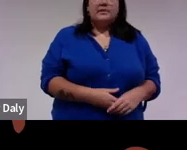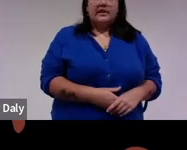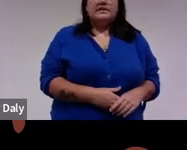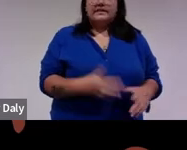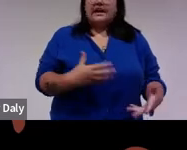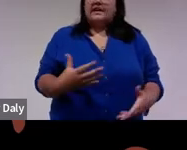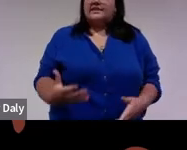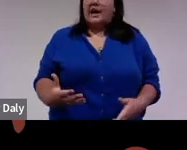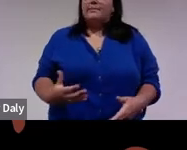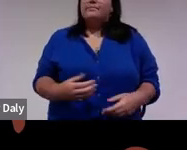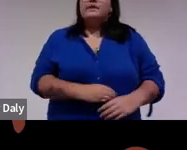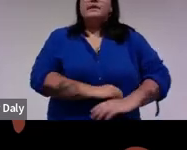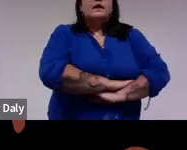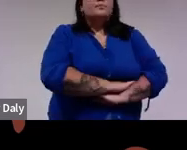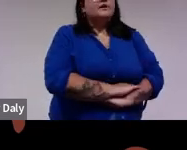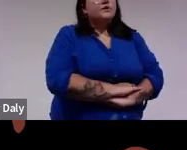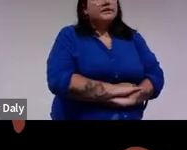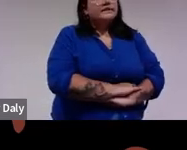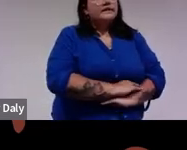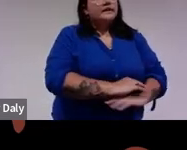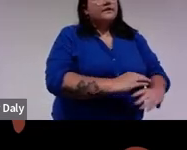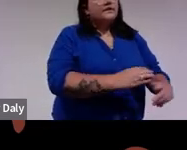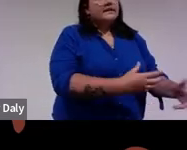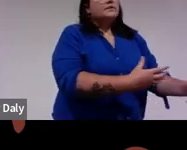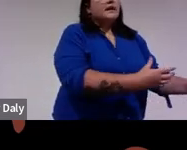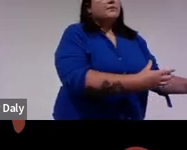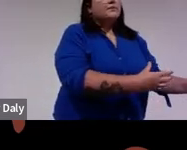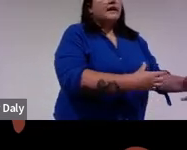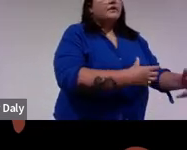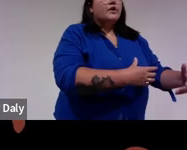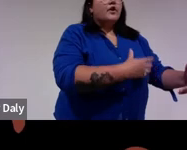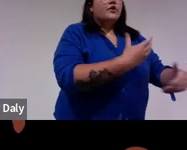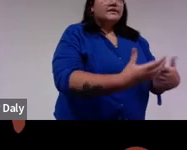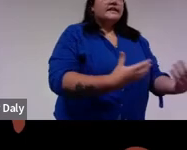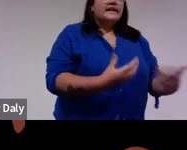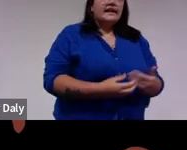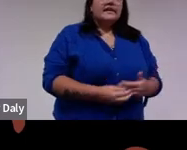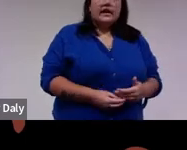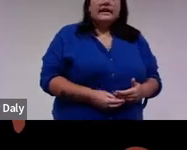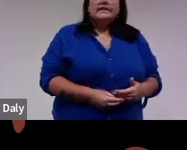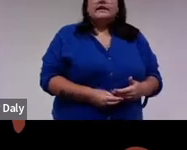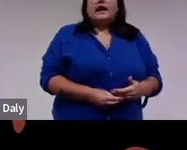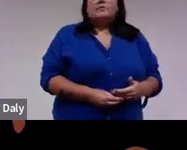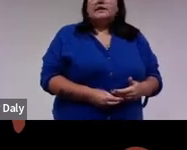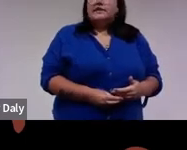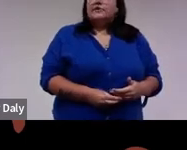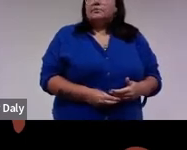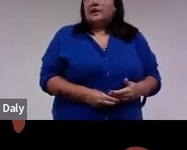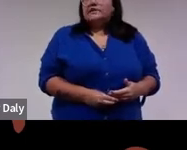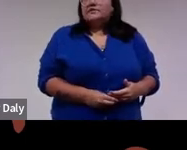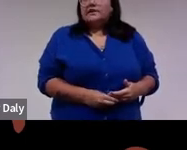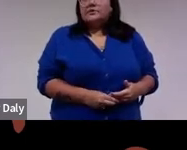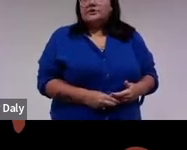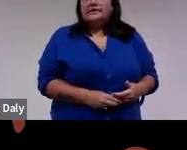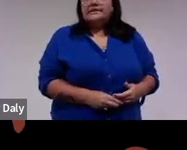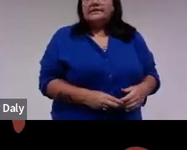the eldership that are to come, because these are the people that oversee and guide the continuing